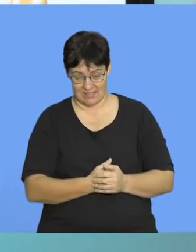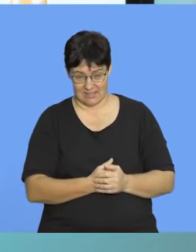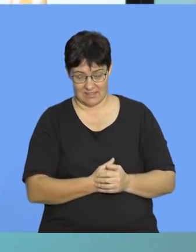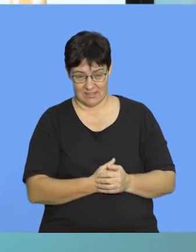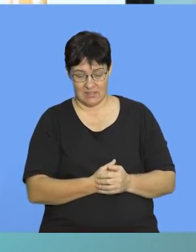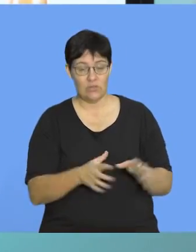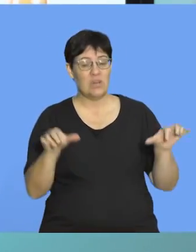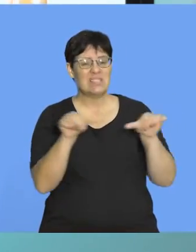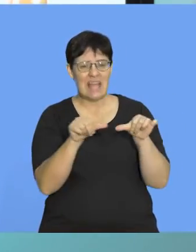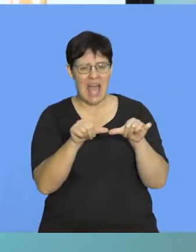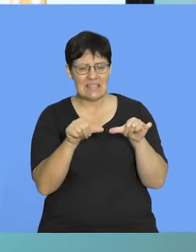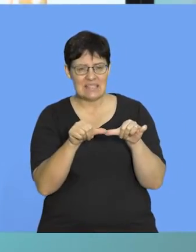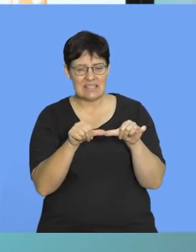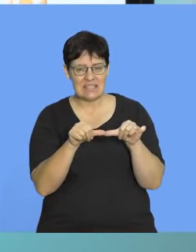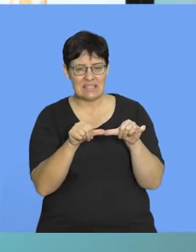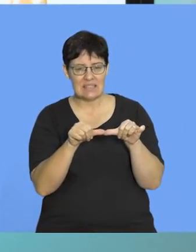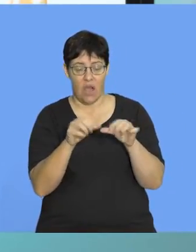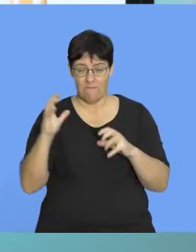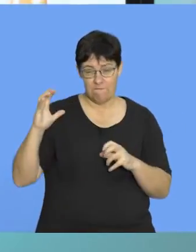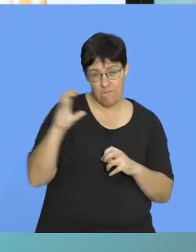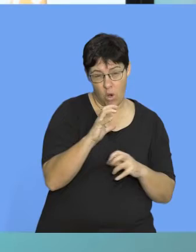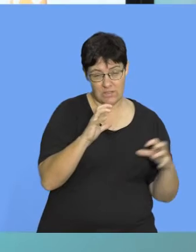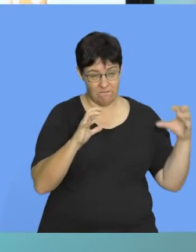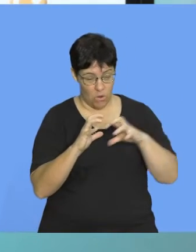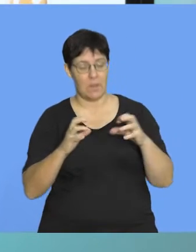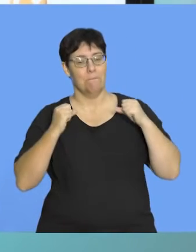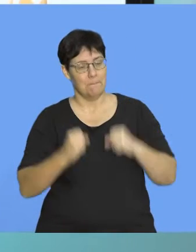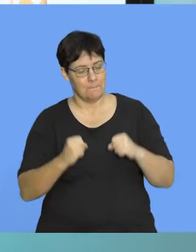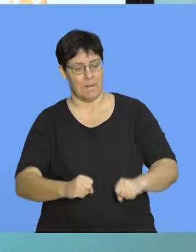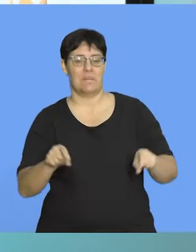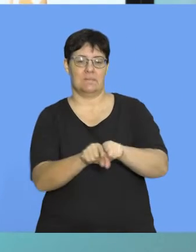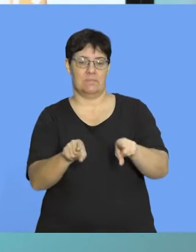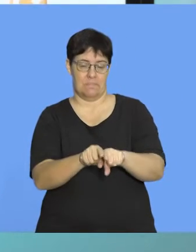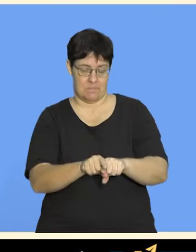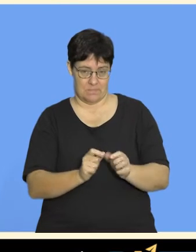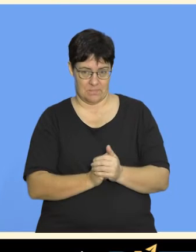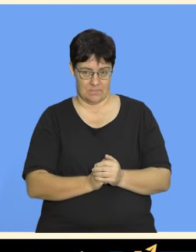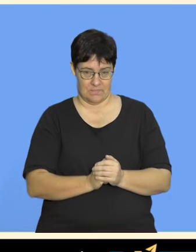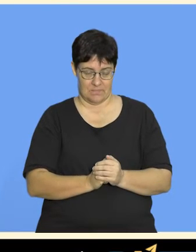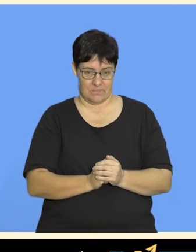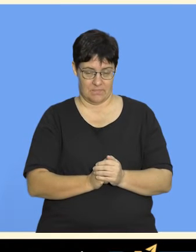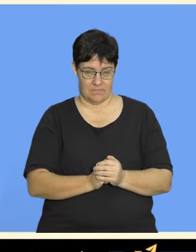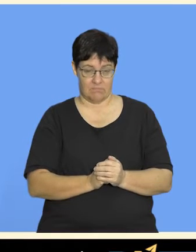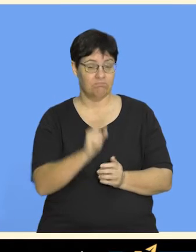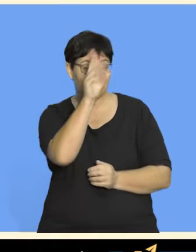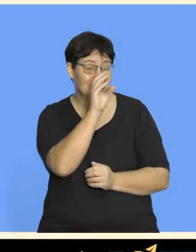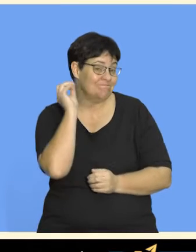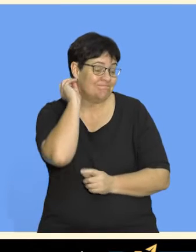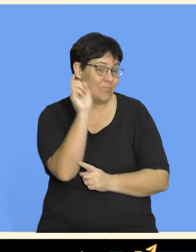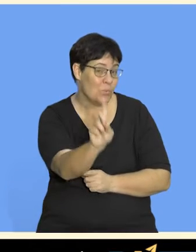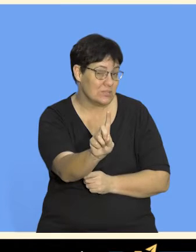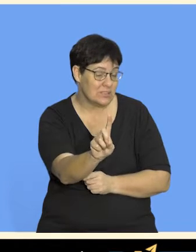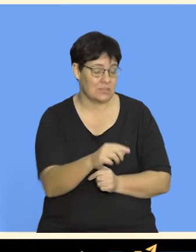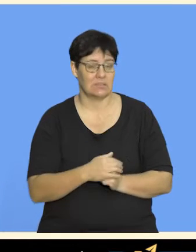the size of the force they experience is the same. What I want you to take note of